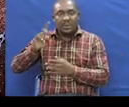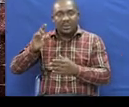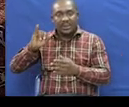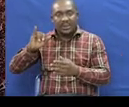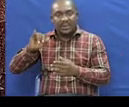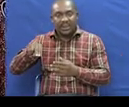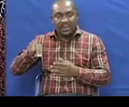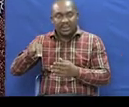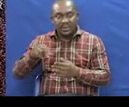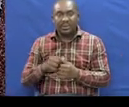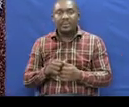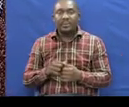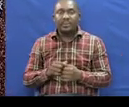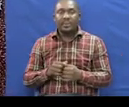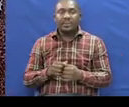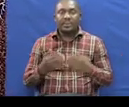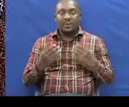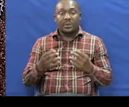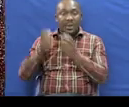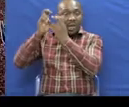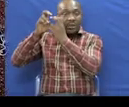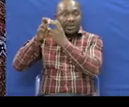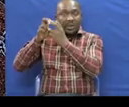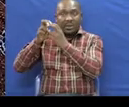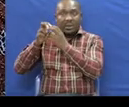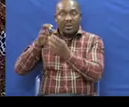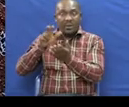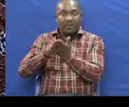electronic configuration is argon